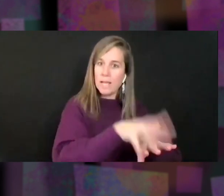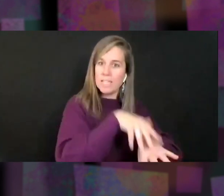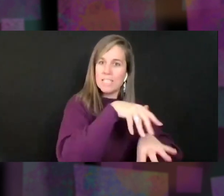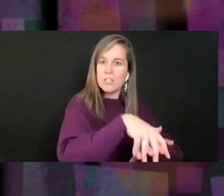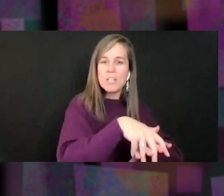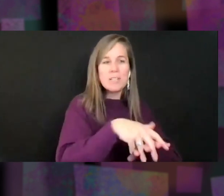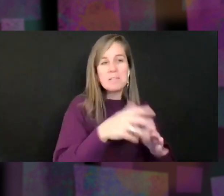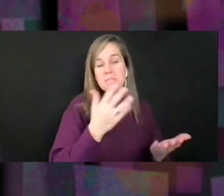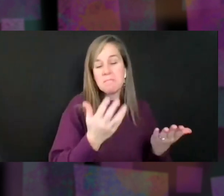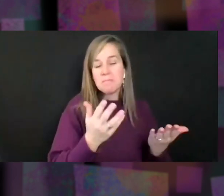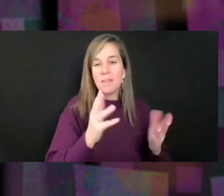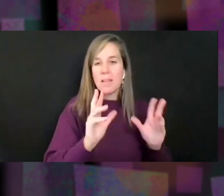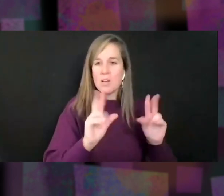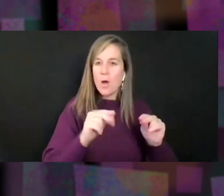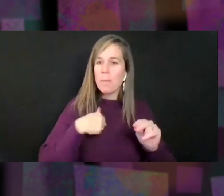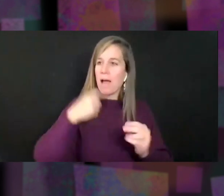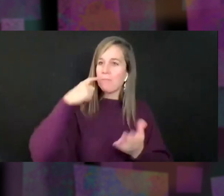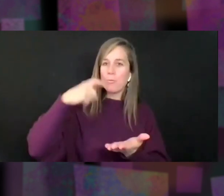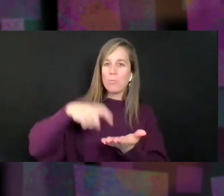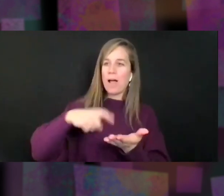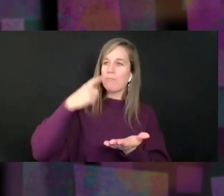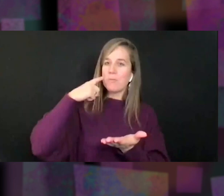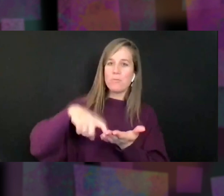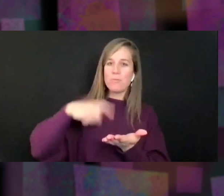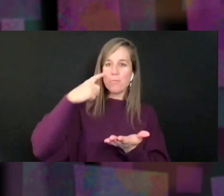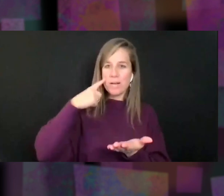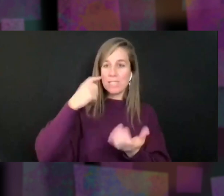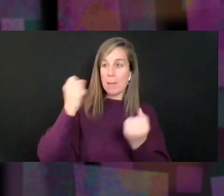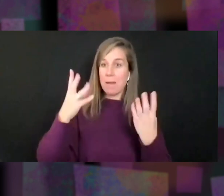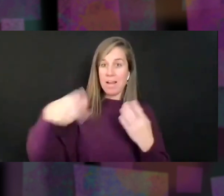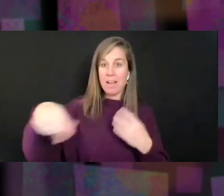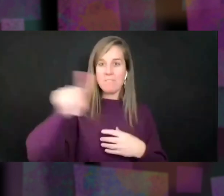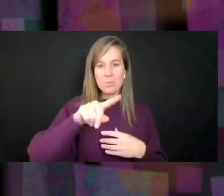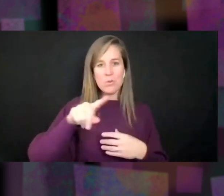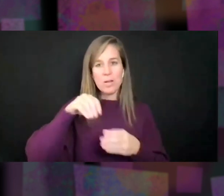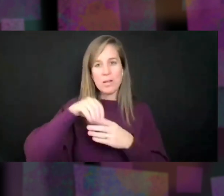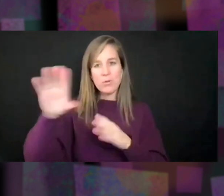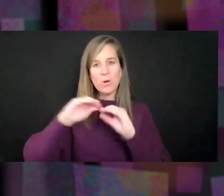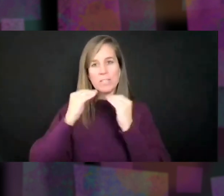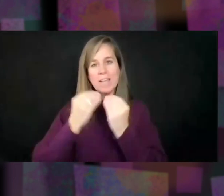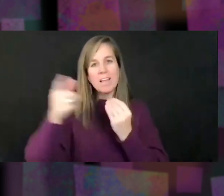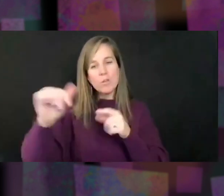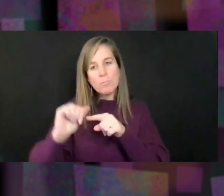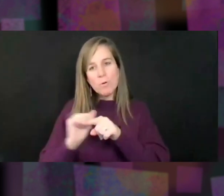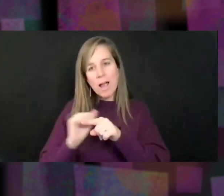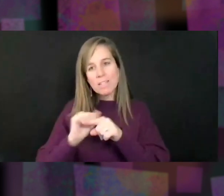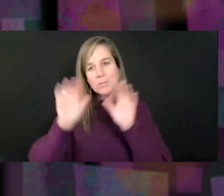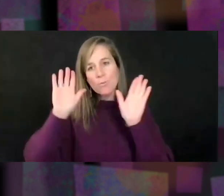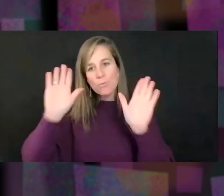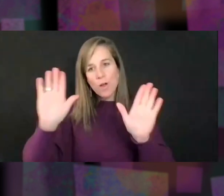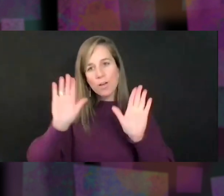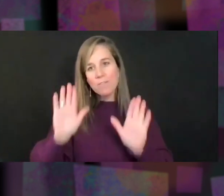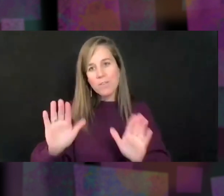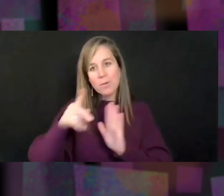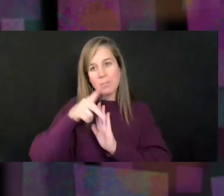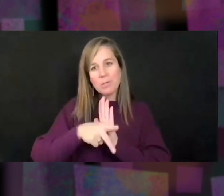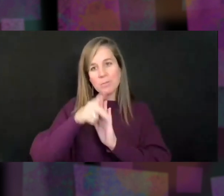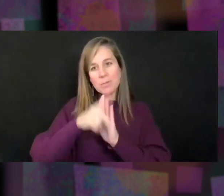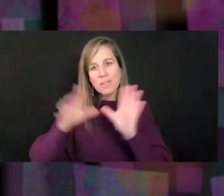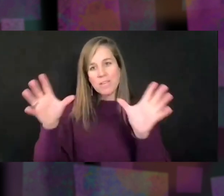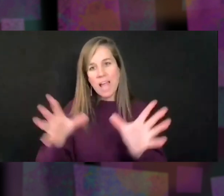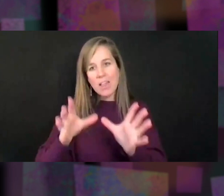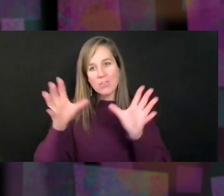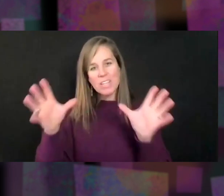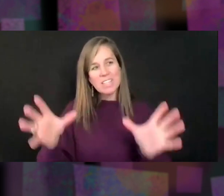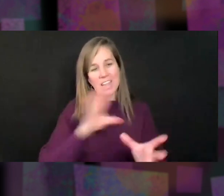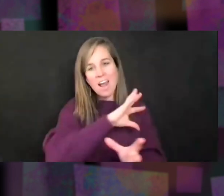firsthand that many of you in your organizations practice wonderfully thoughtful ways of gathering that incorporate several of these approaches. I've